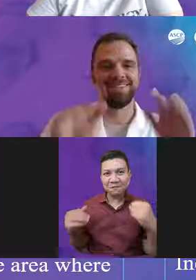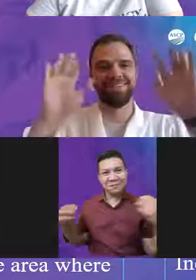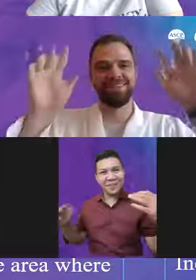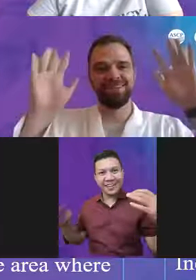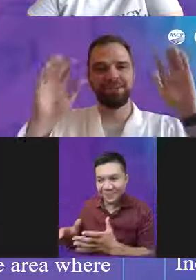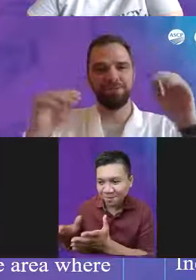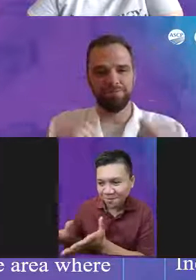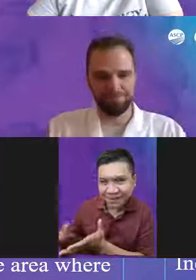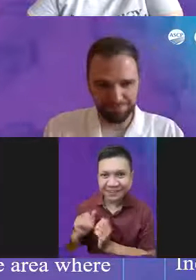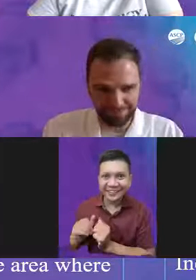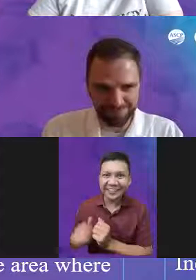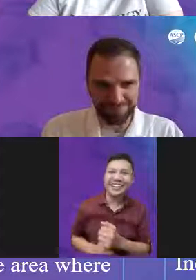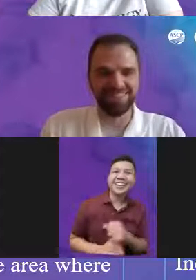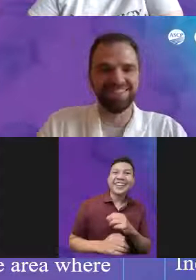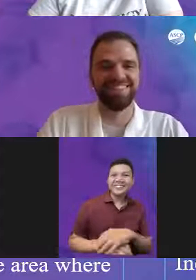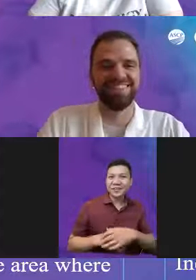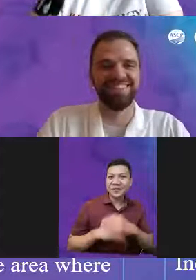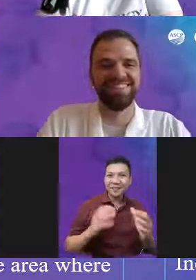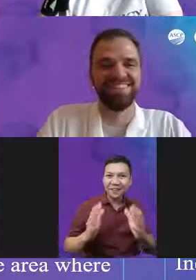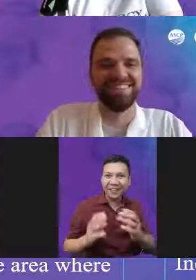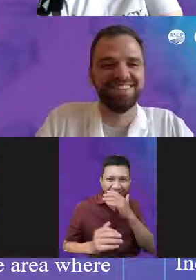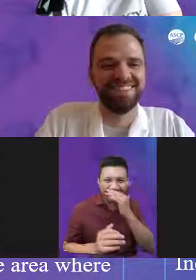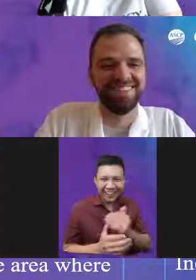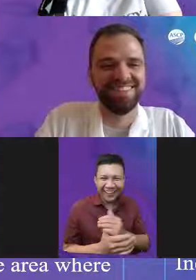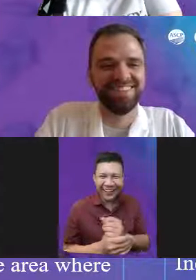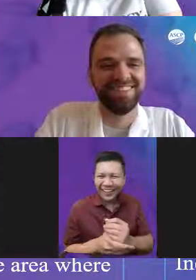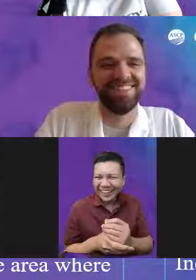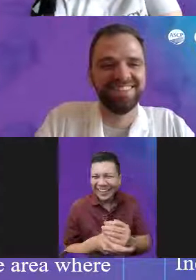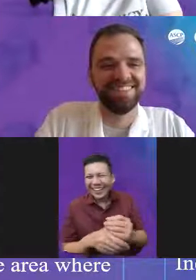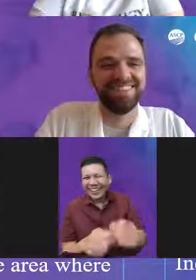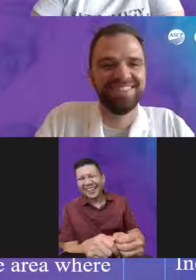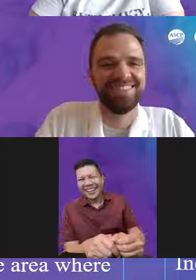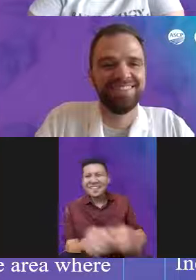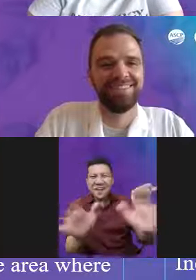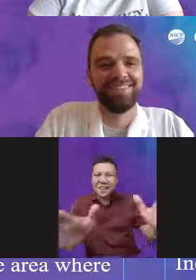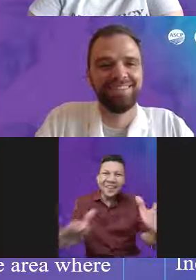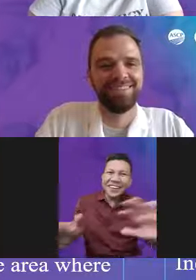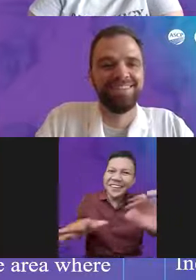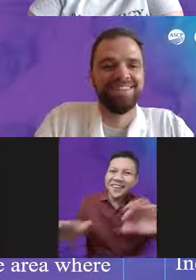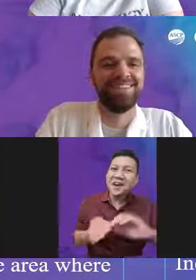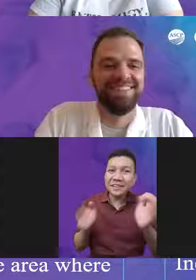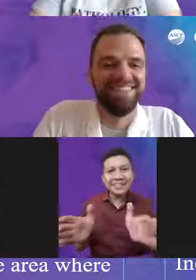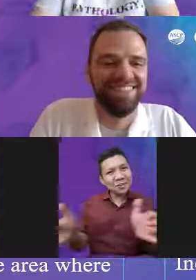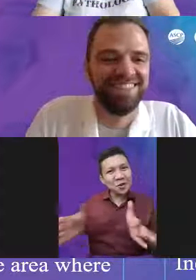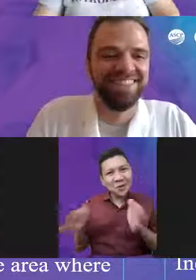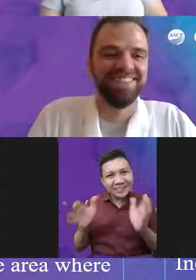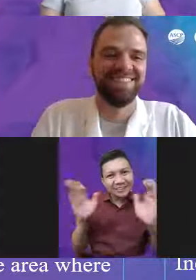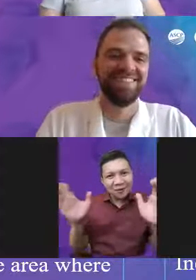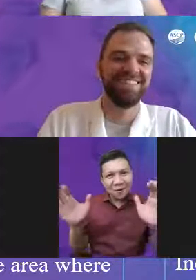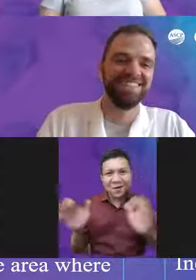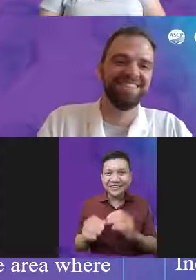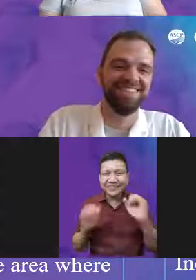100, you feel big, you're macrocytic. I feel sorry for our C students right now. No. But that's the